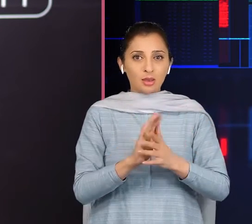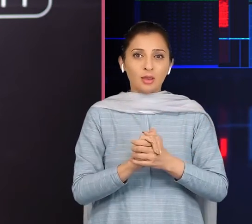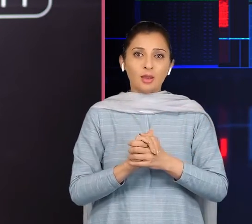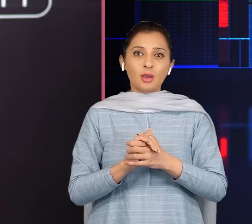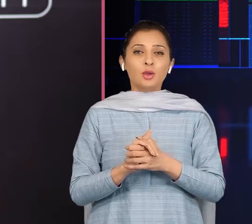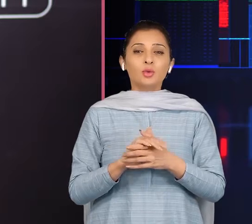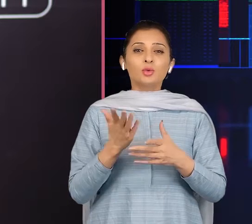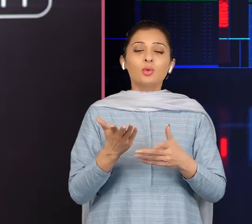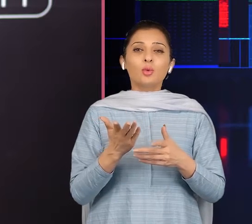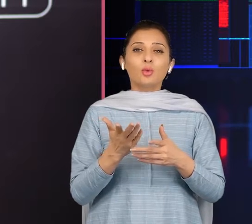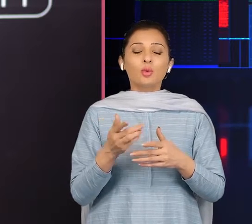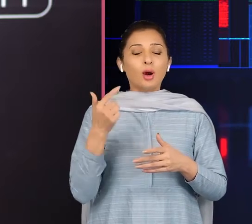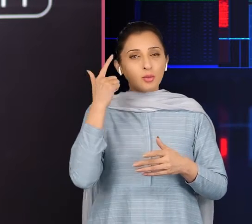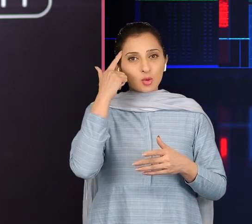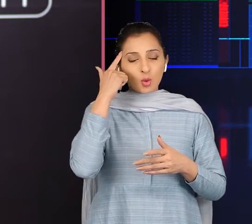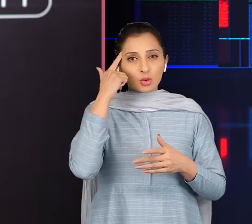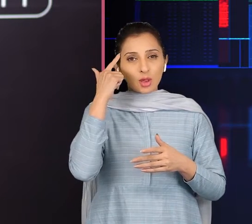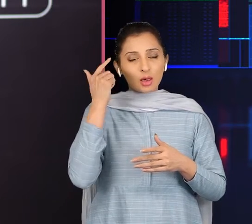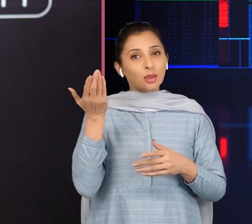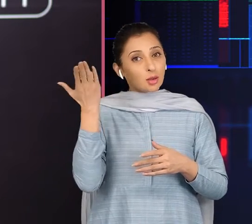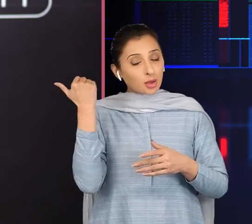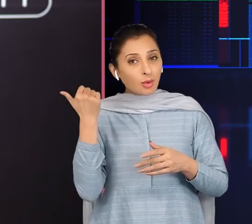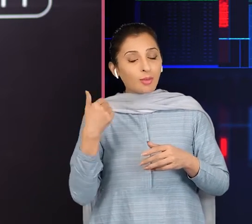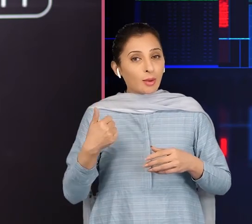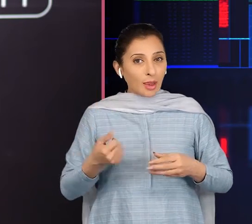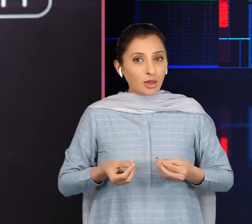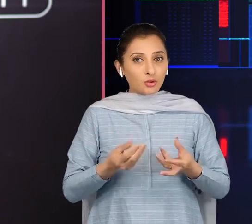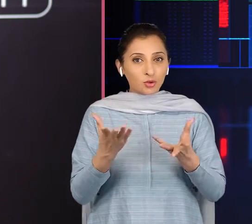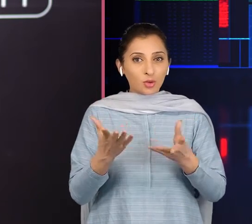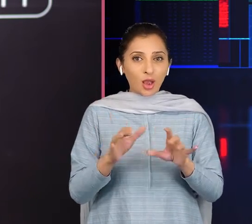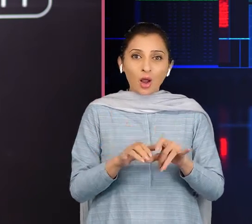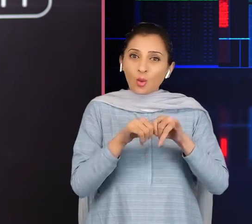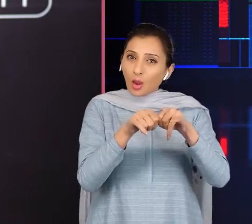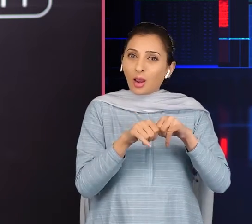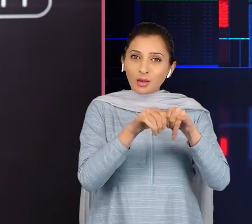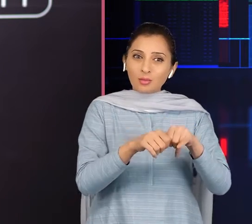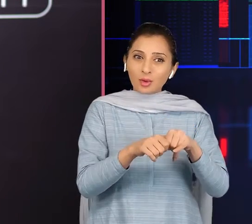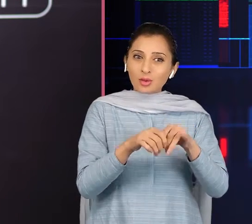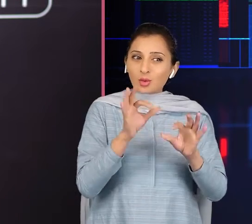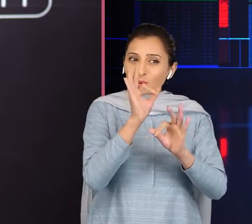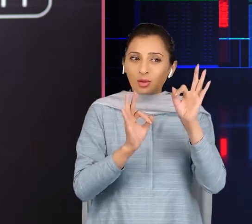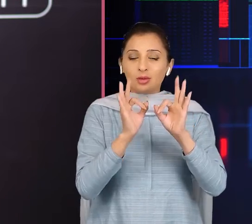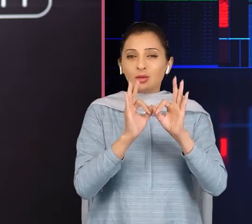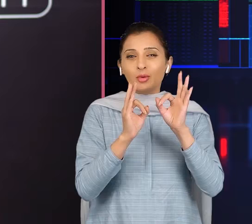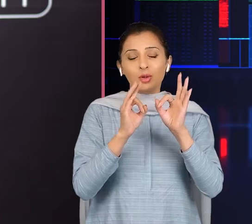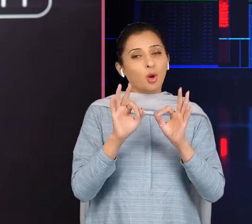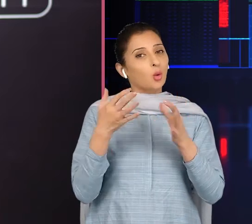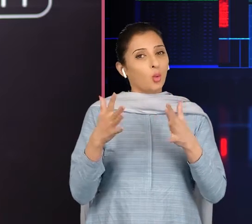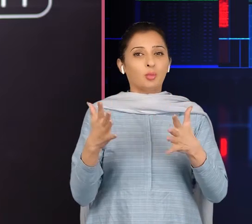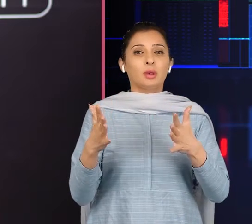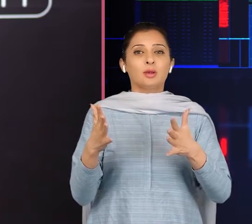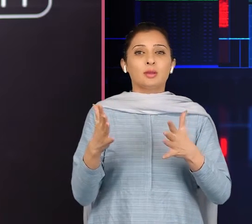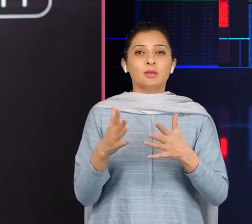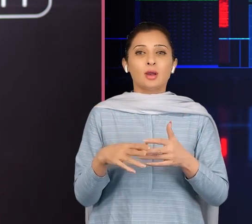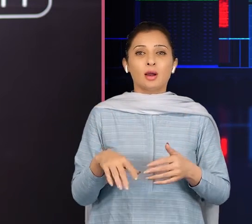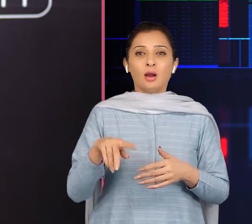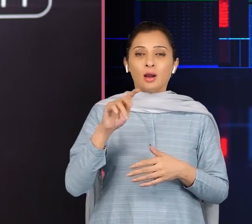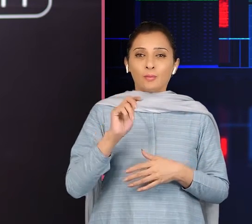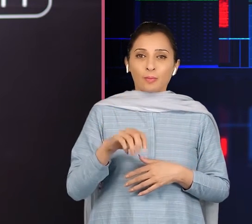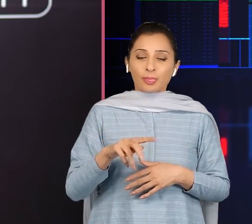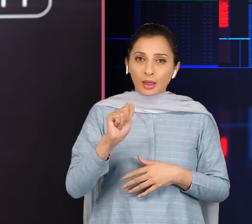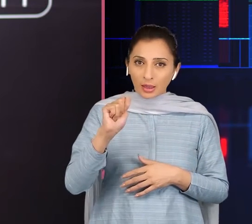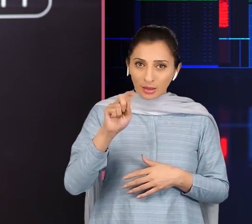humans. There was nobody at that time when we started doing anything for animals. TWS was actually started because